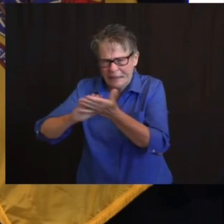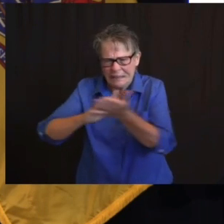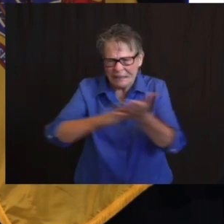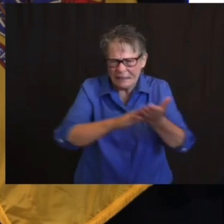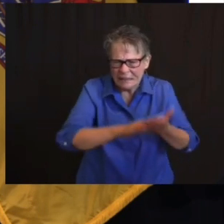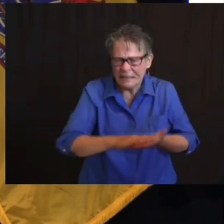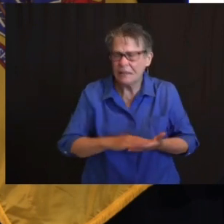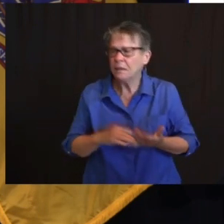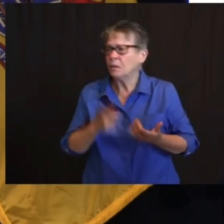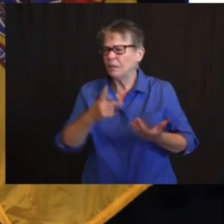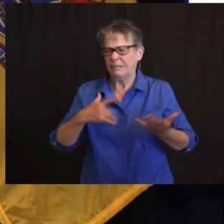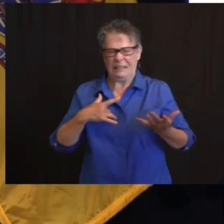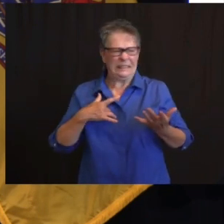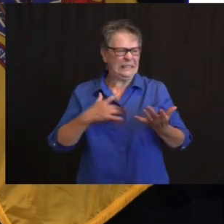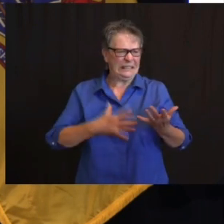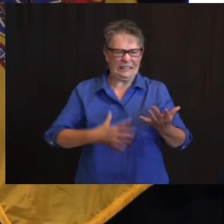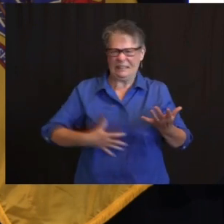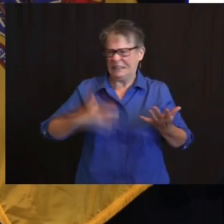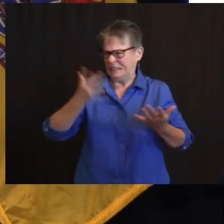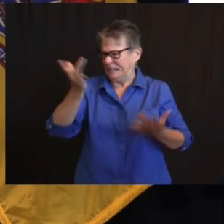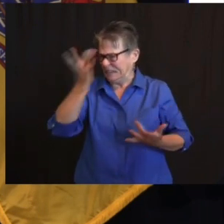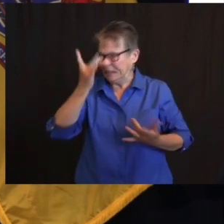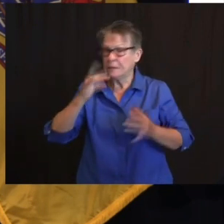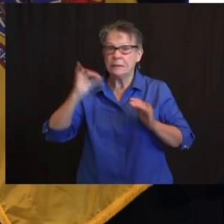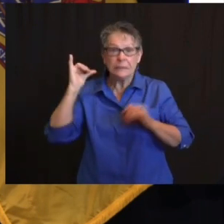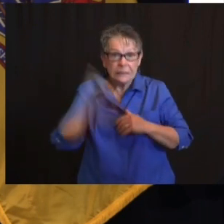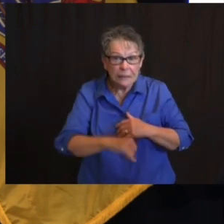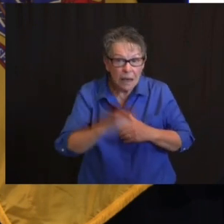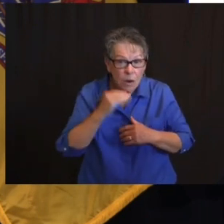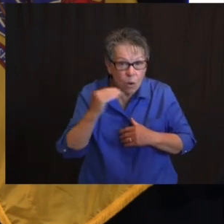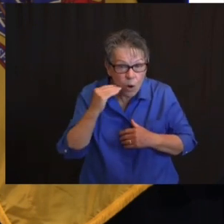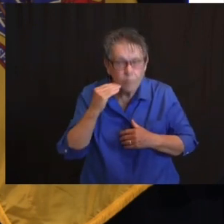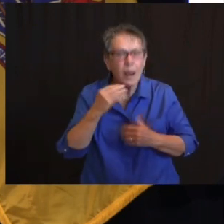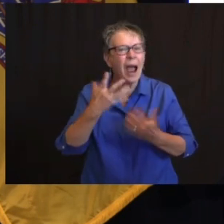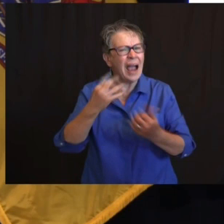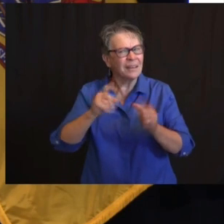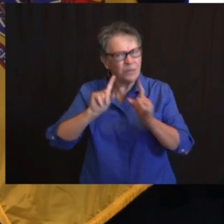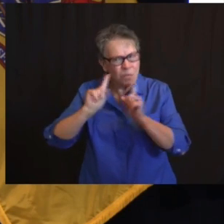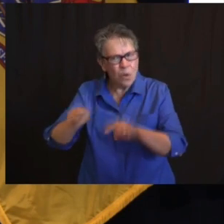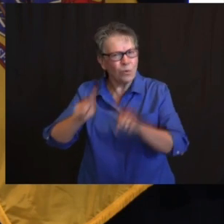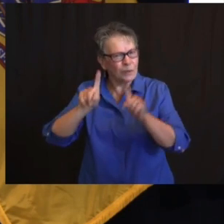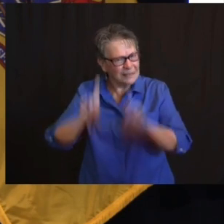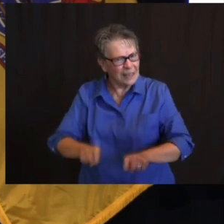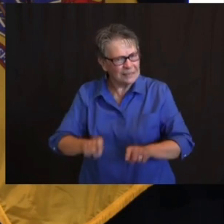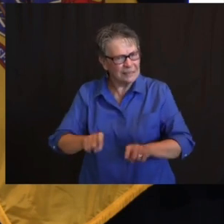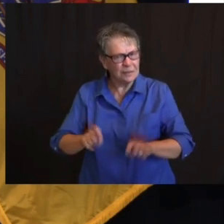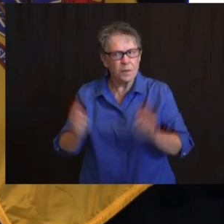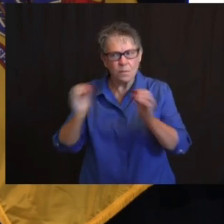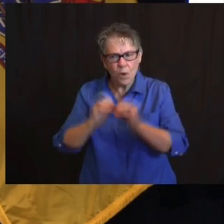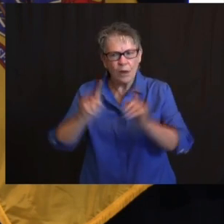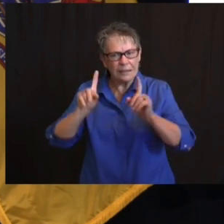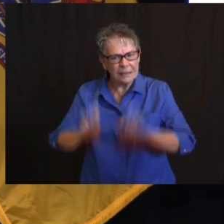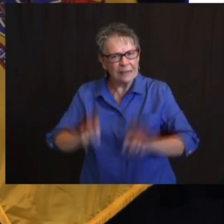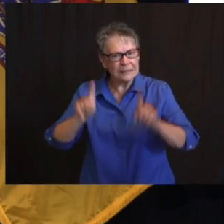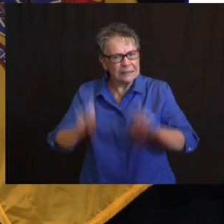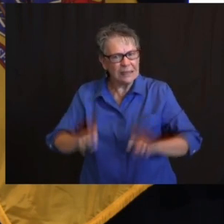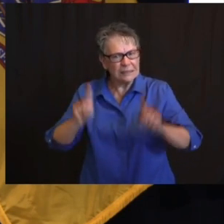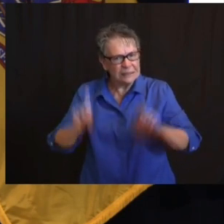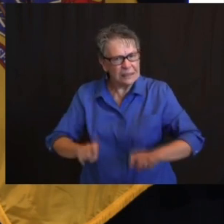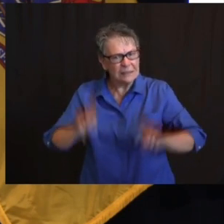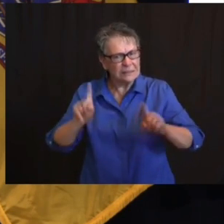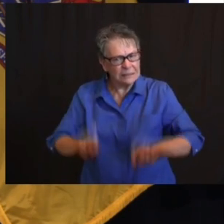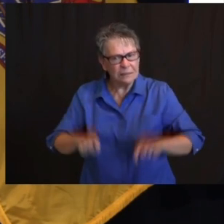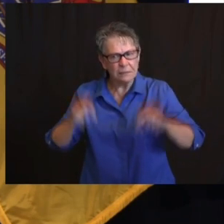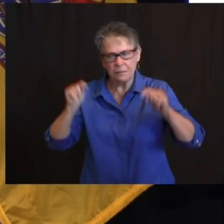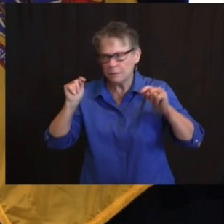capita testing machine in the entire United States. Use it. Please, please, please go out and get tested.